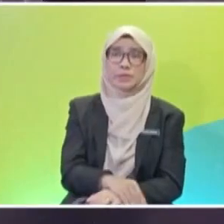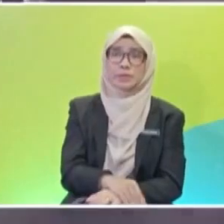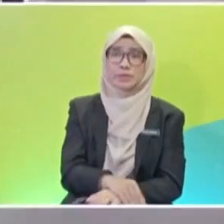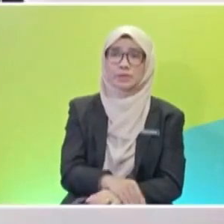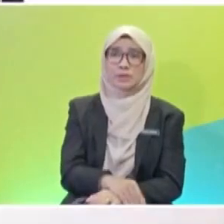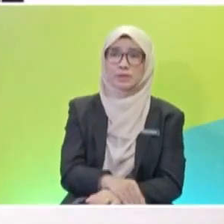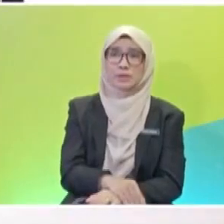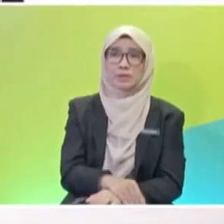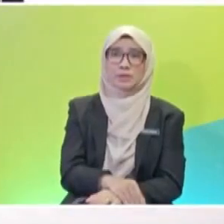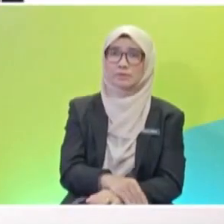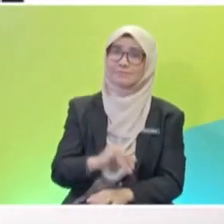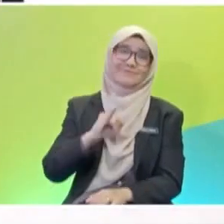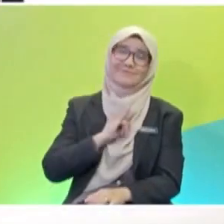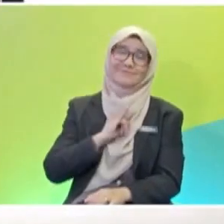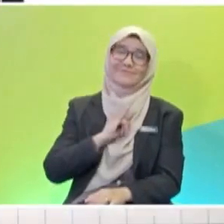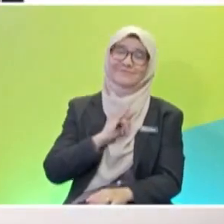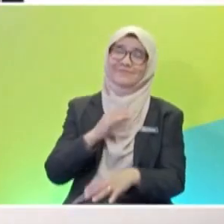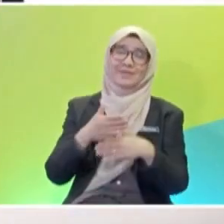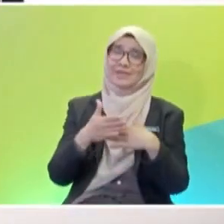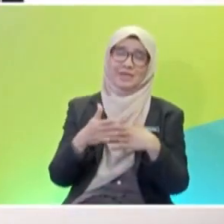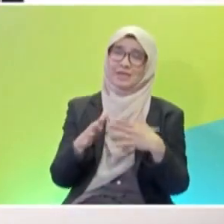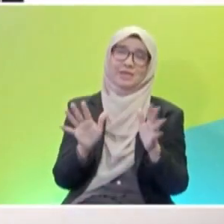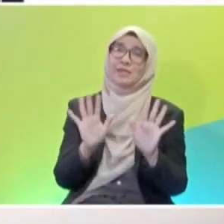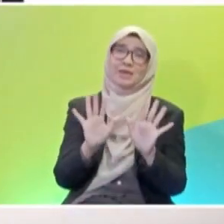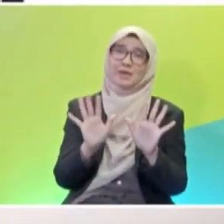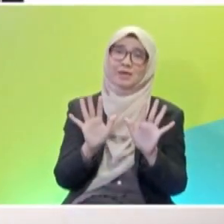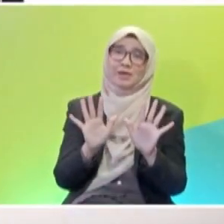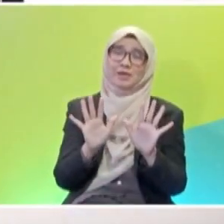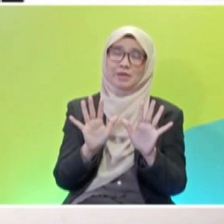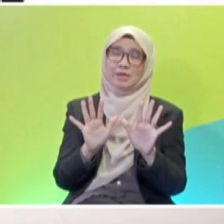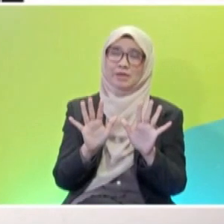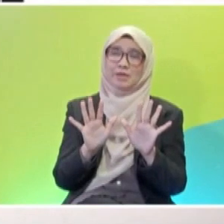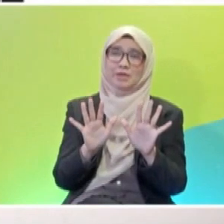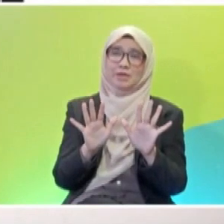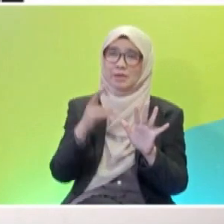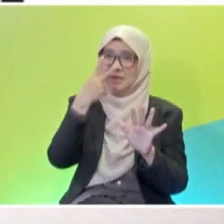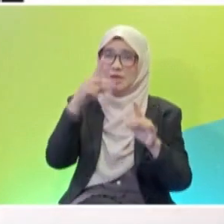I won't look them differently, although after the reading this text,